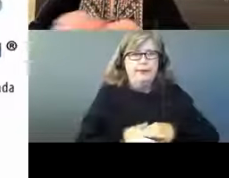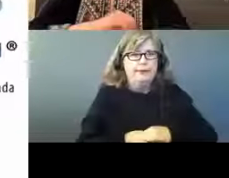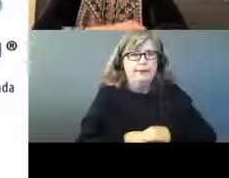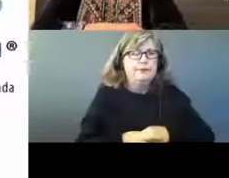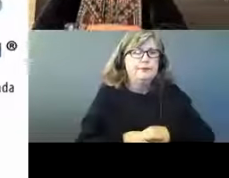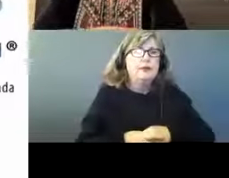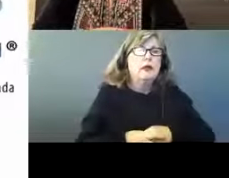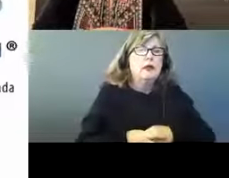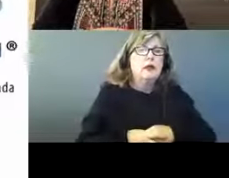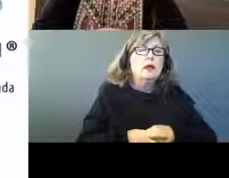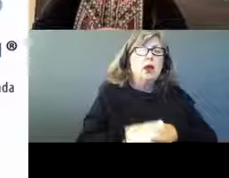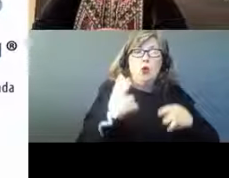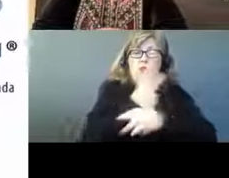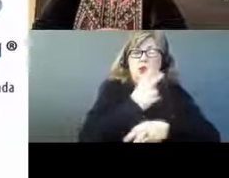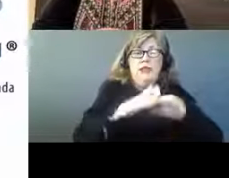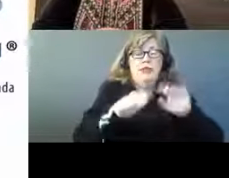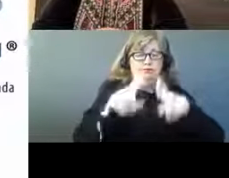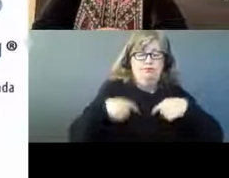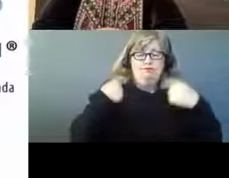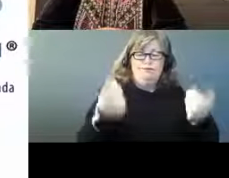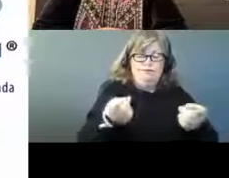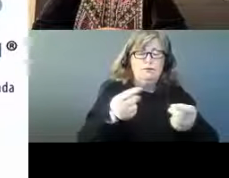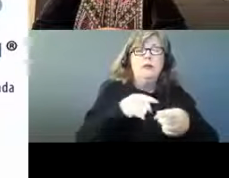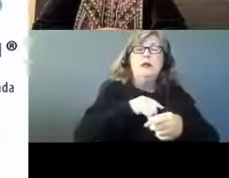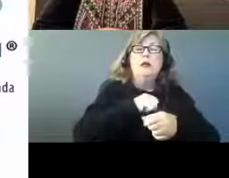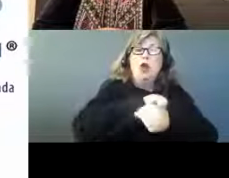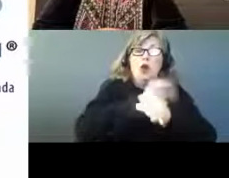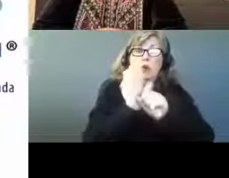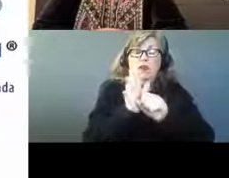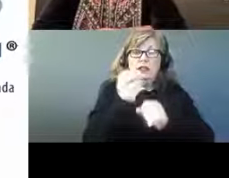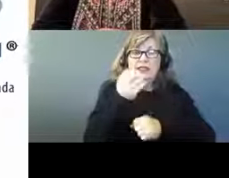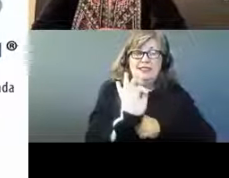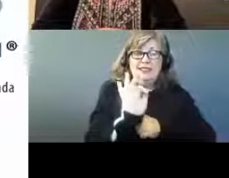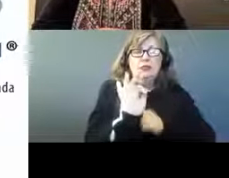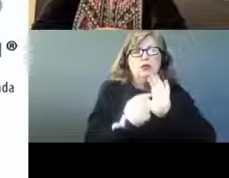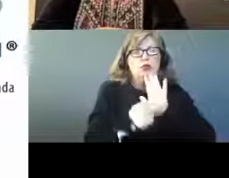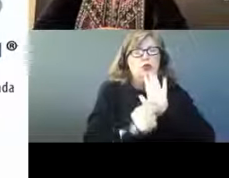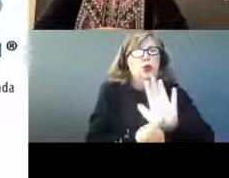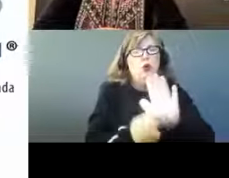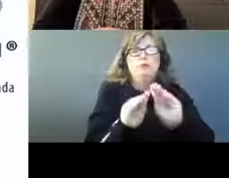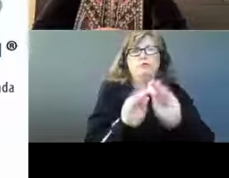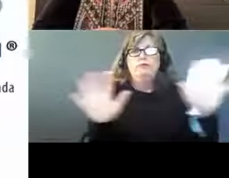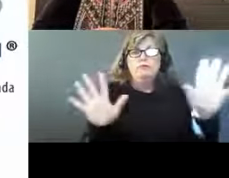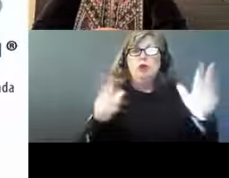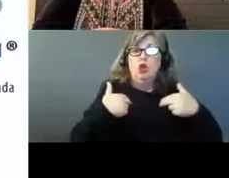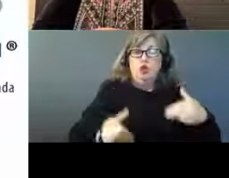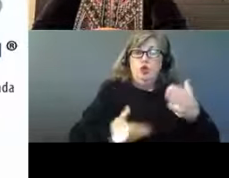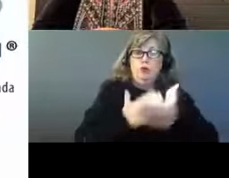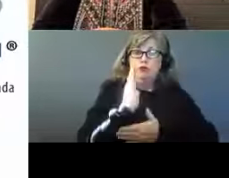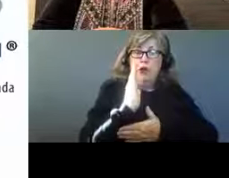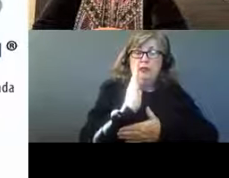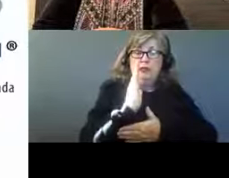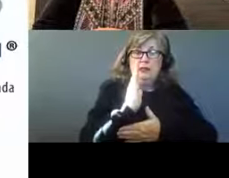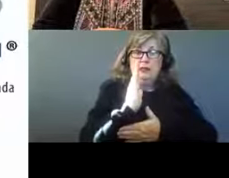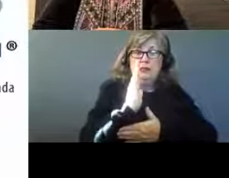So, like no other time in Canadian history, the COVID-19 pandemic has illustrated the need for a human rights response to the needs